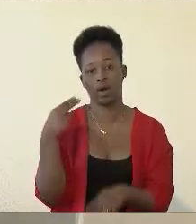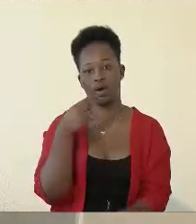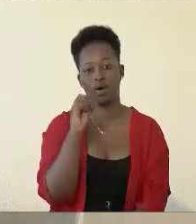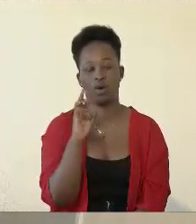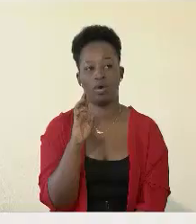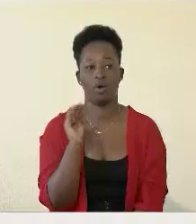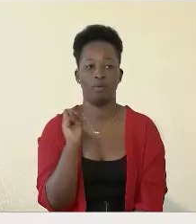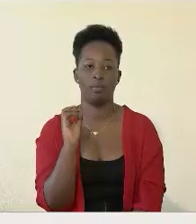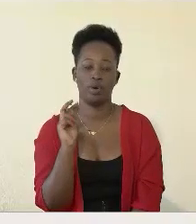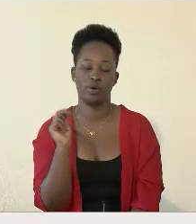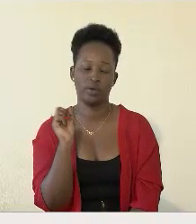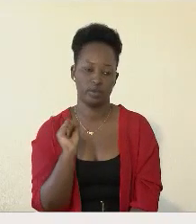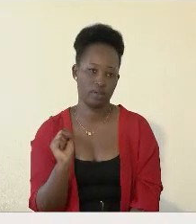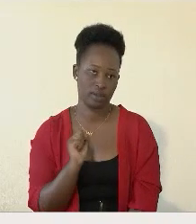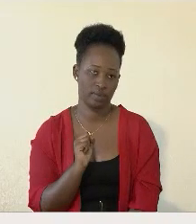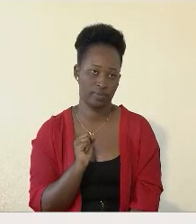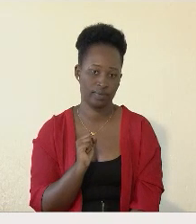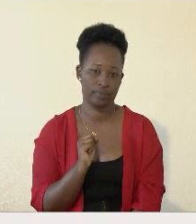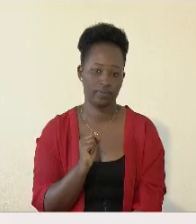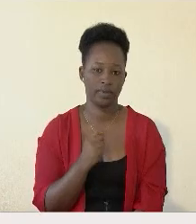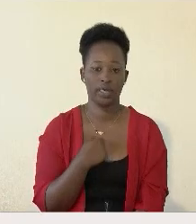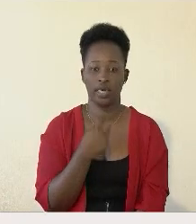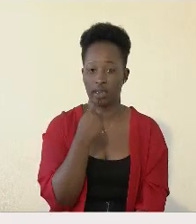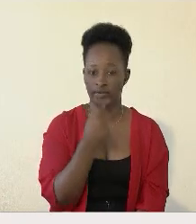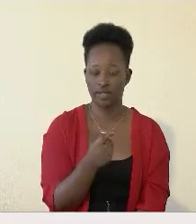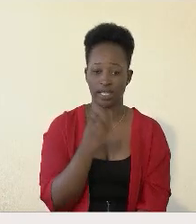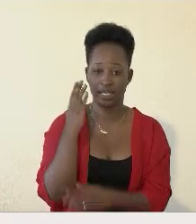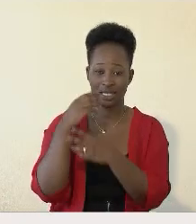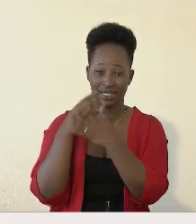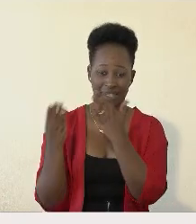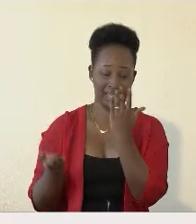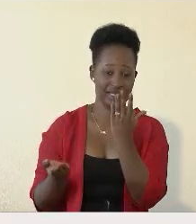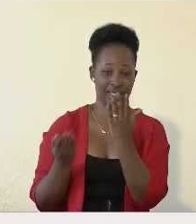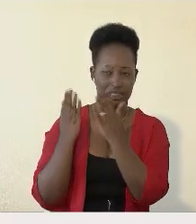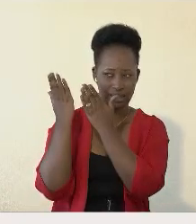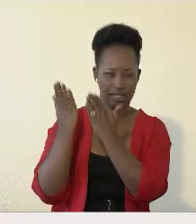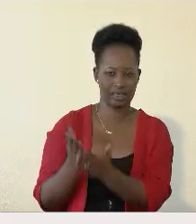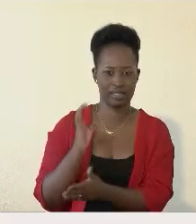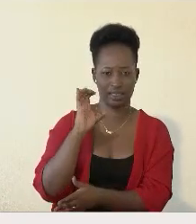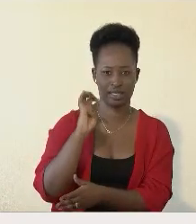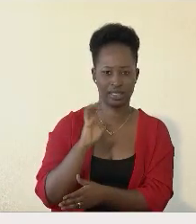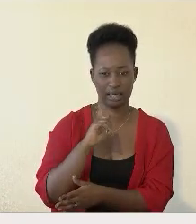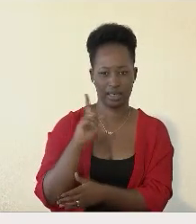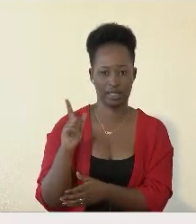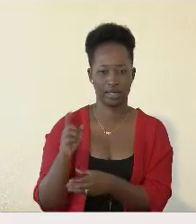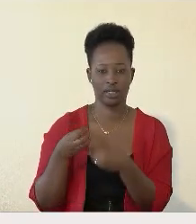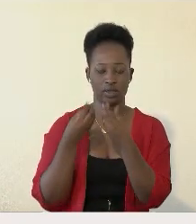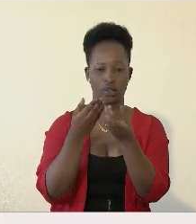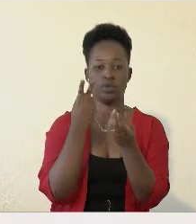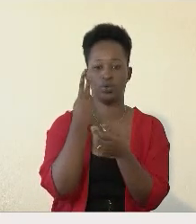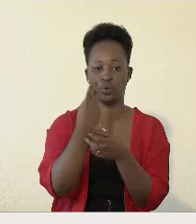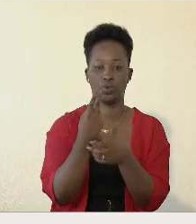right? I said these cells are released 2 types of hormones into the